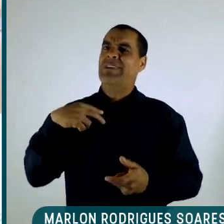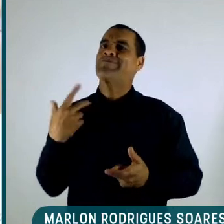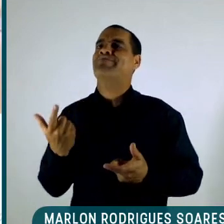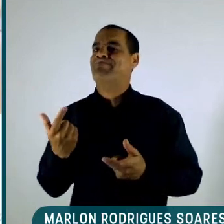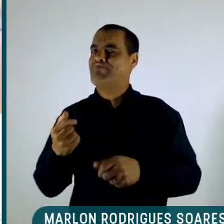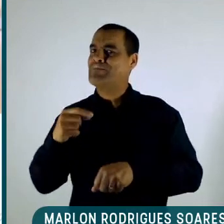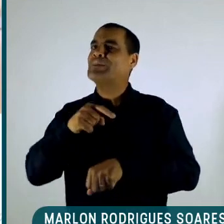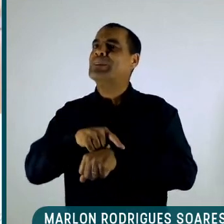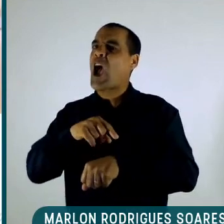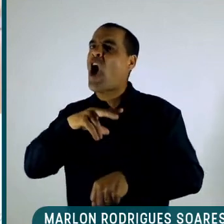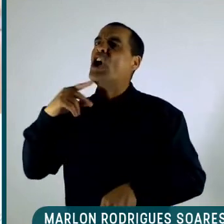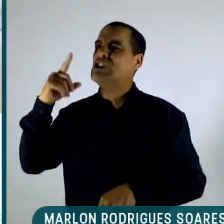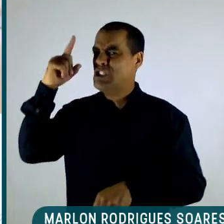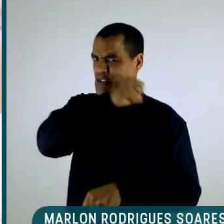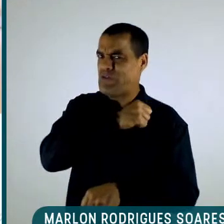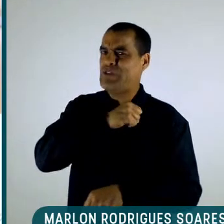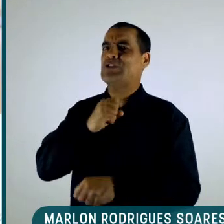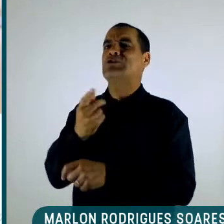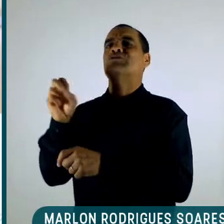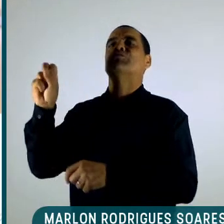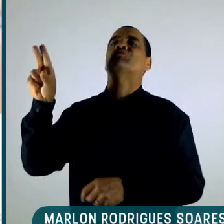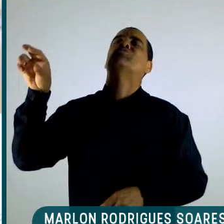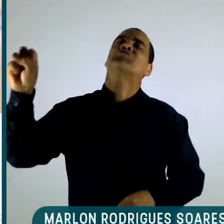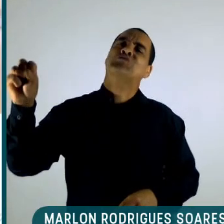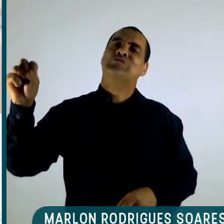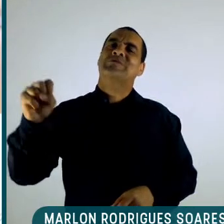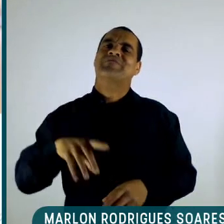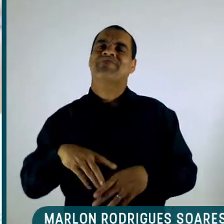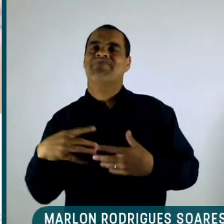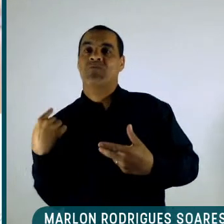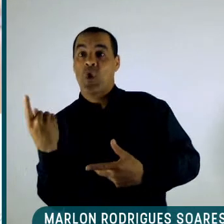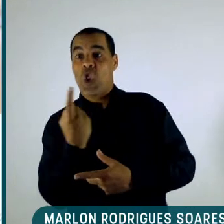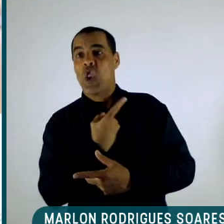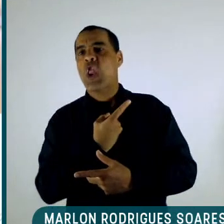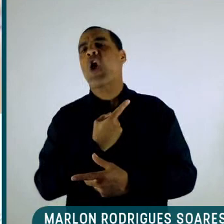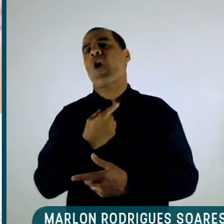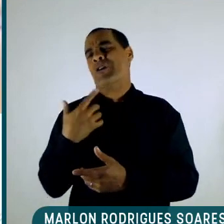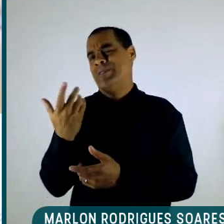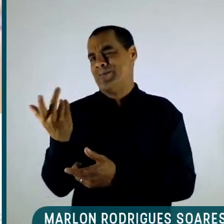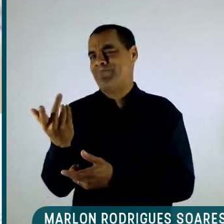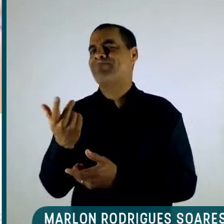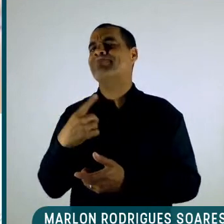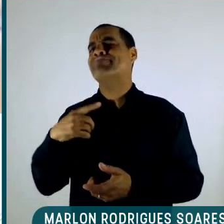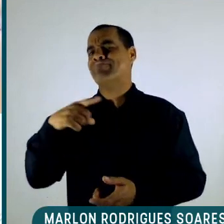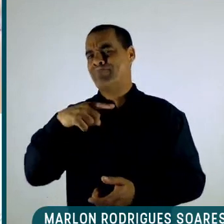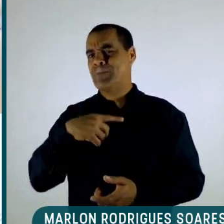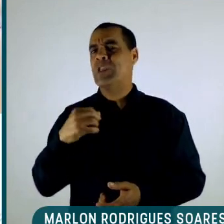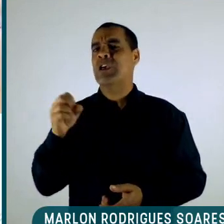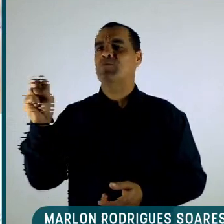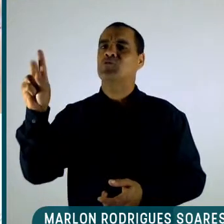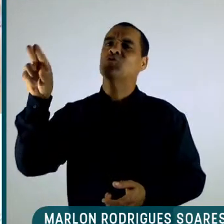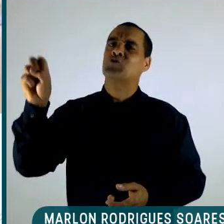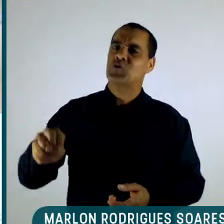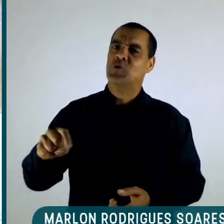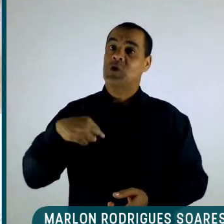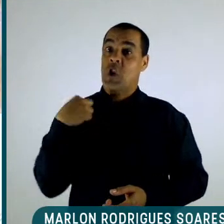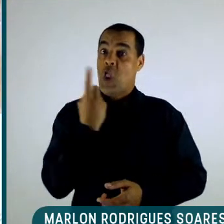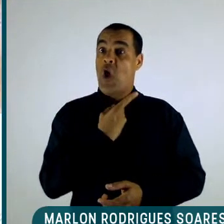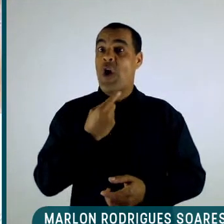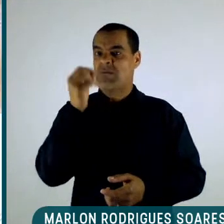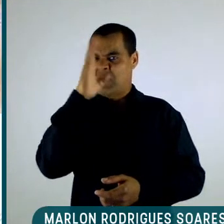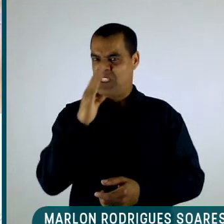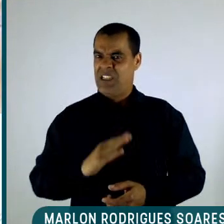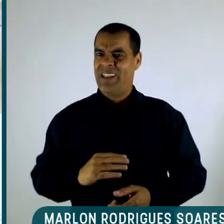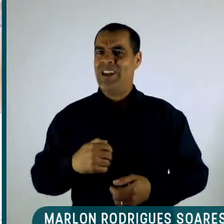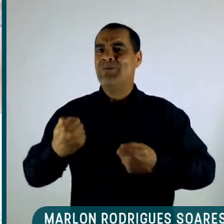but if the hospital is completely overcrowded, you won't be able to use the plan. So we count on the SUS, all